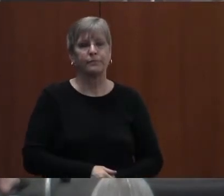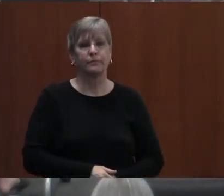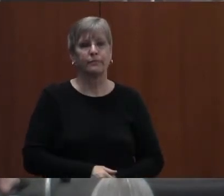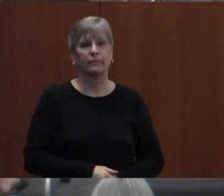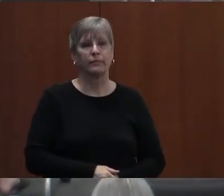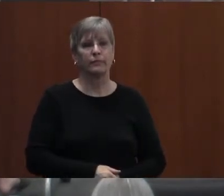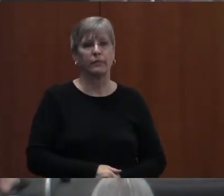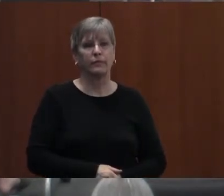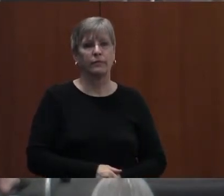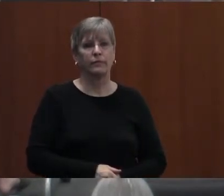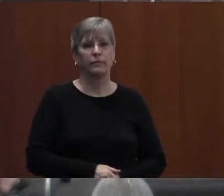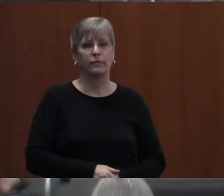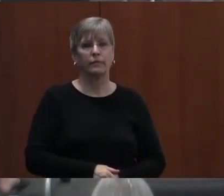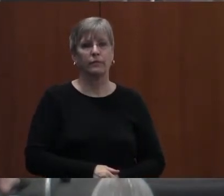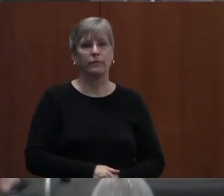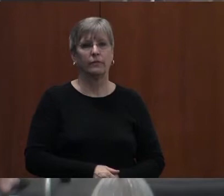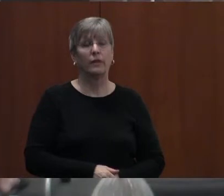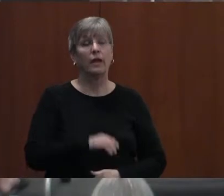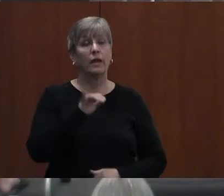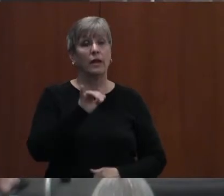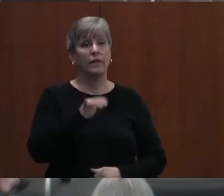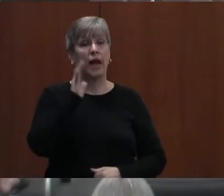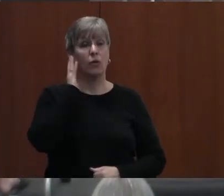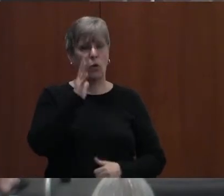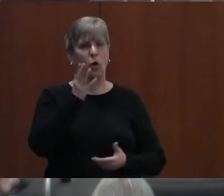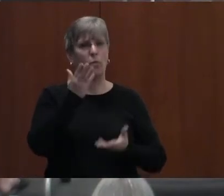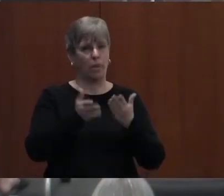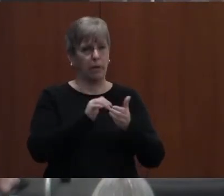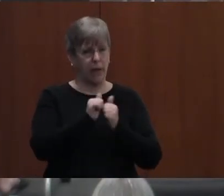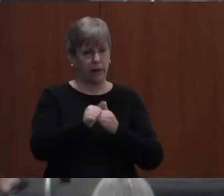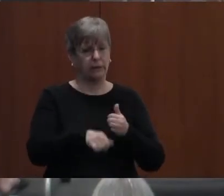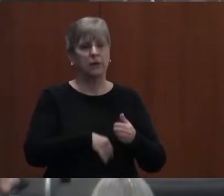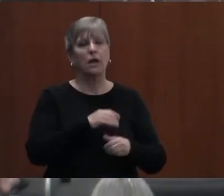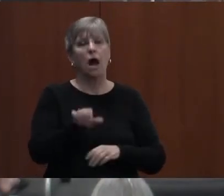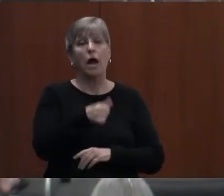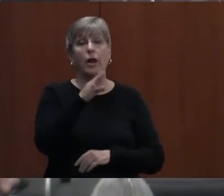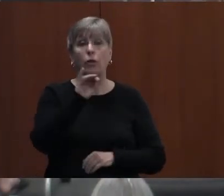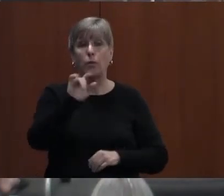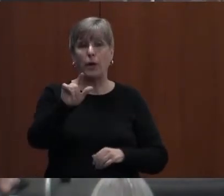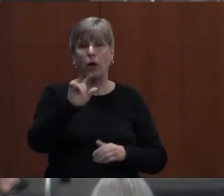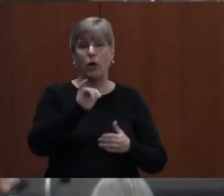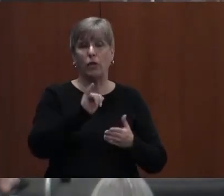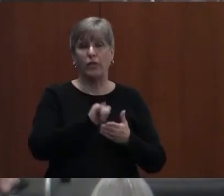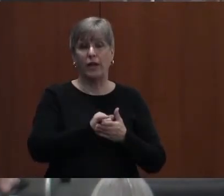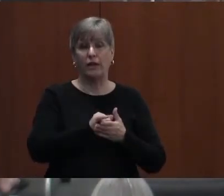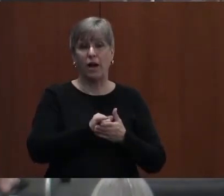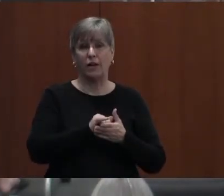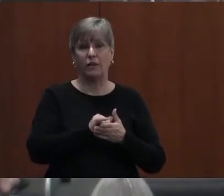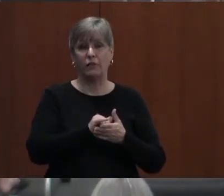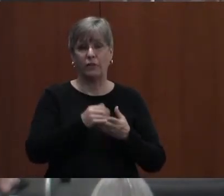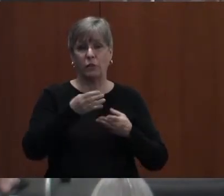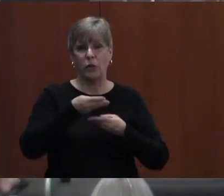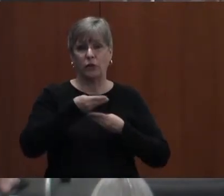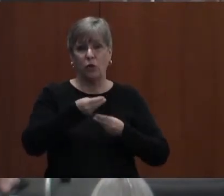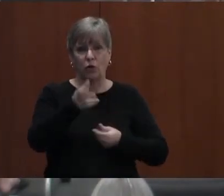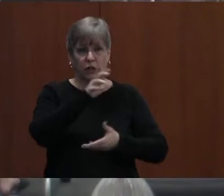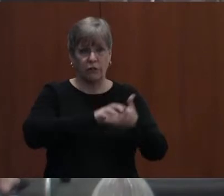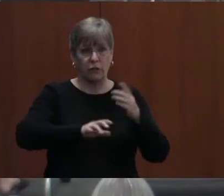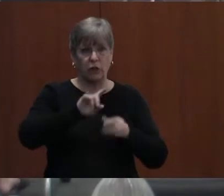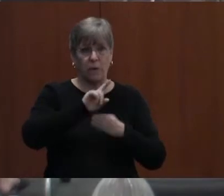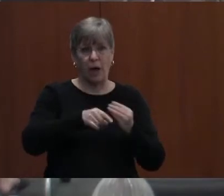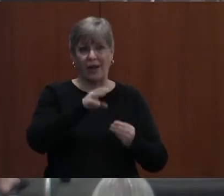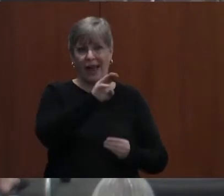So that will probably pass. And then there's another bill that kind of unscrambles some confusion